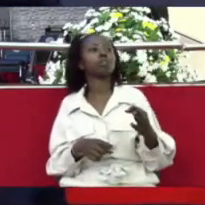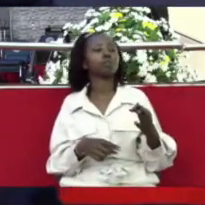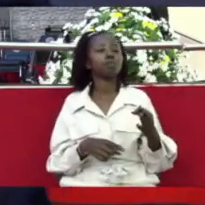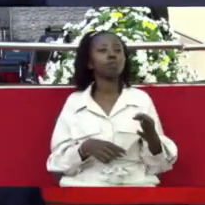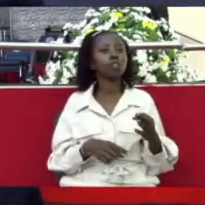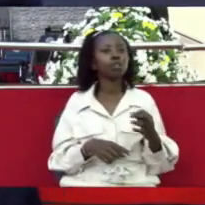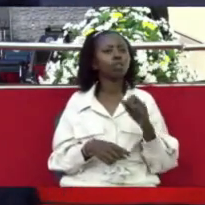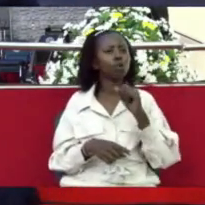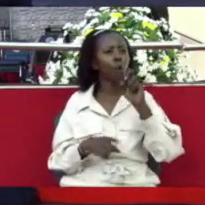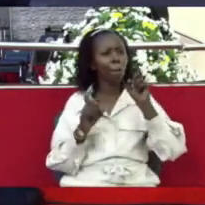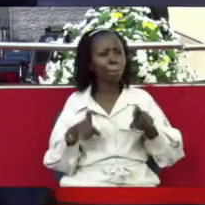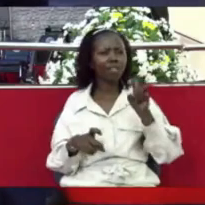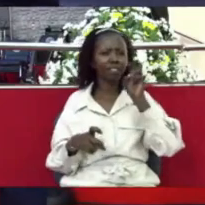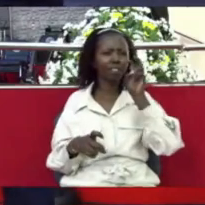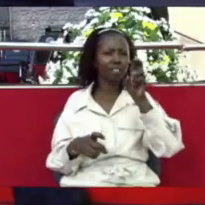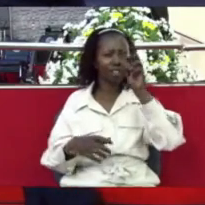we've got to get a vision beyond